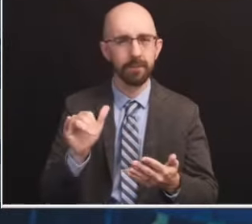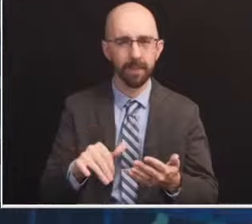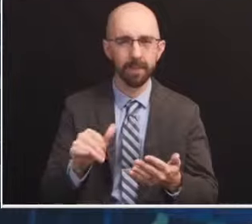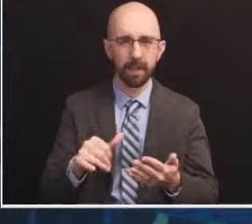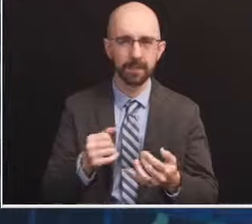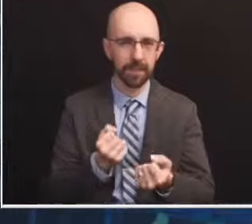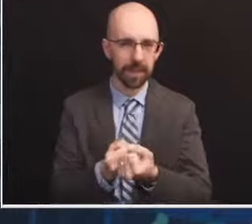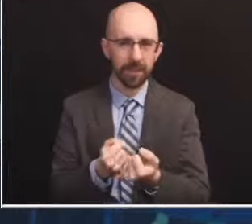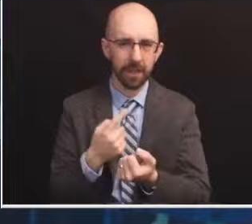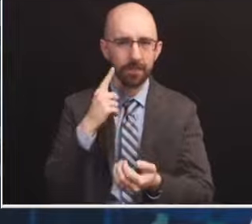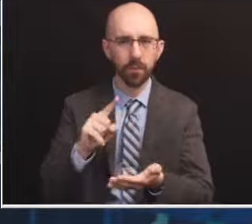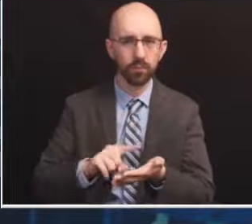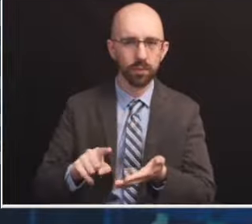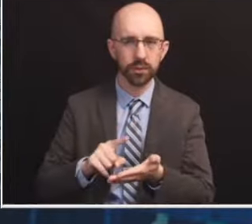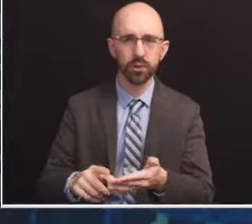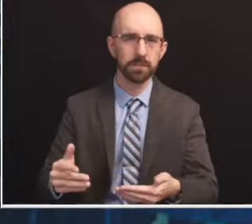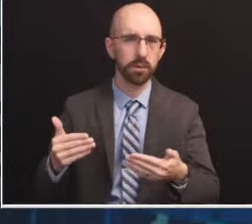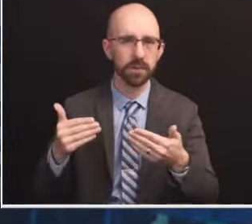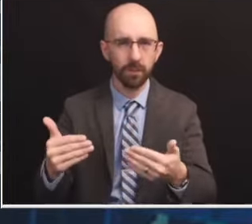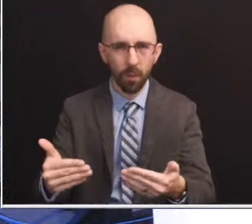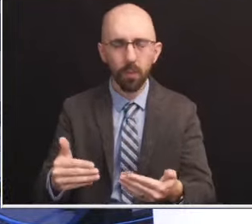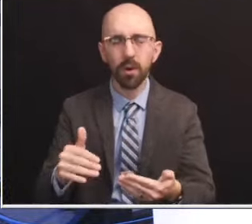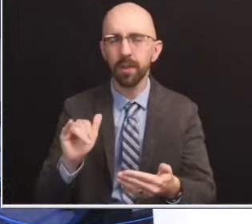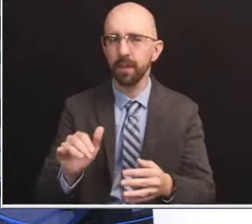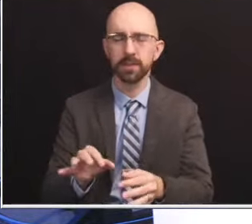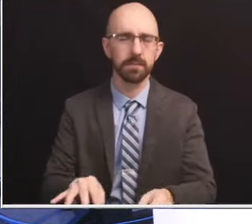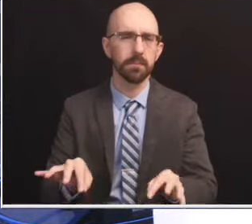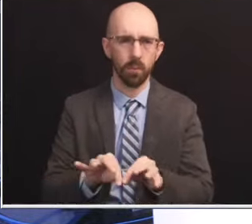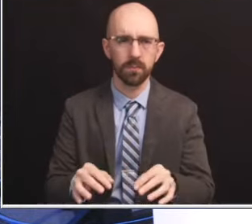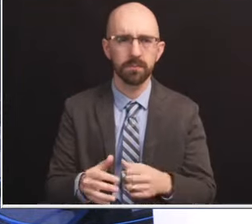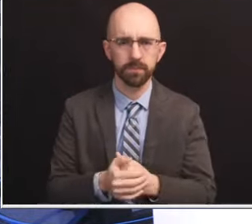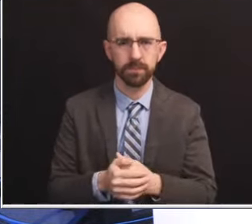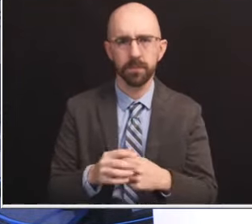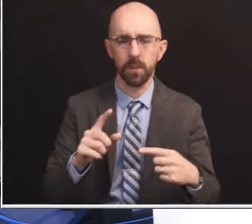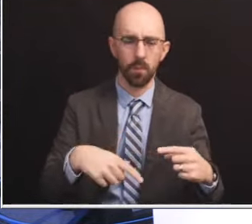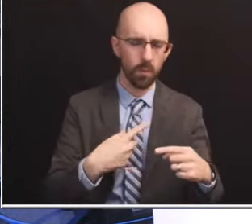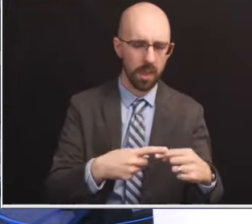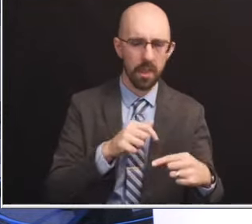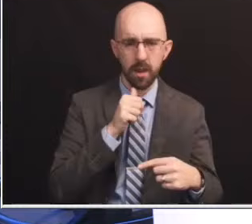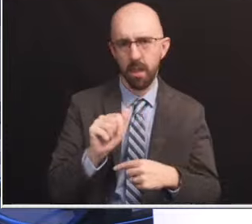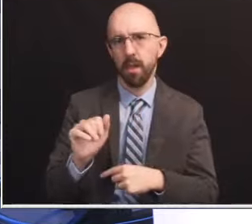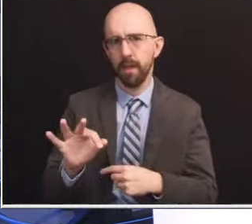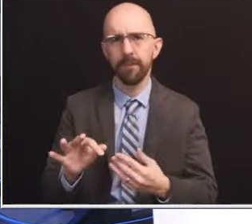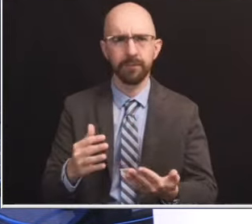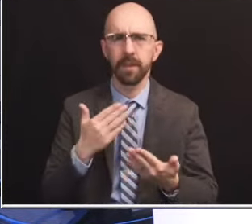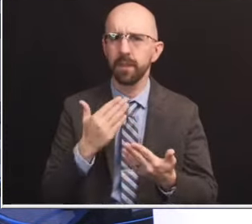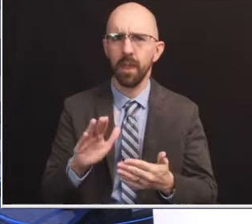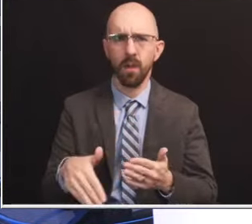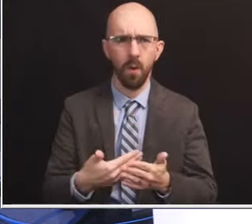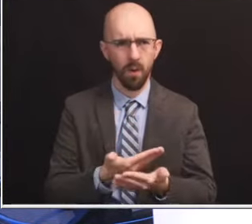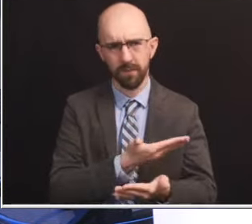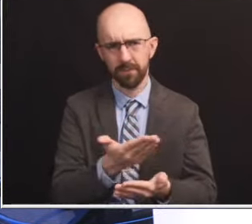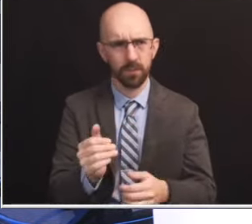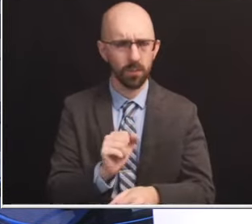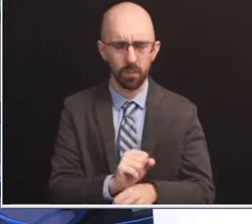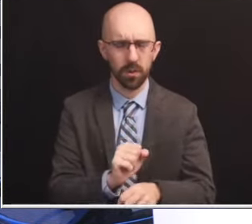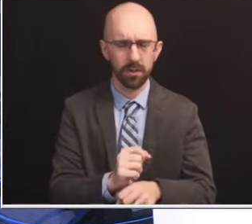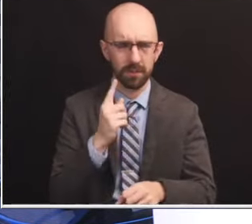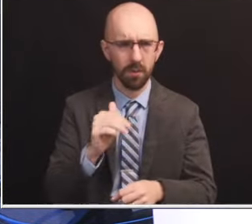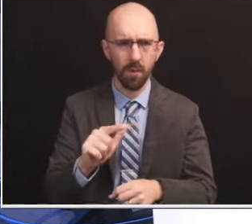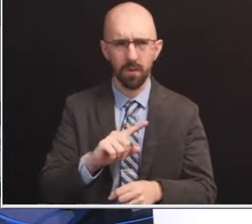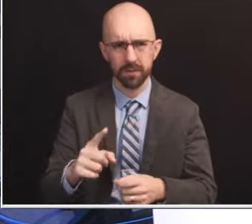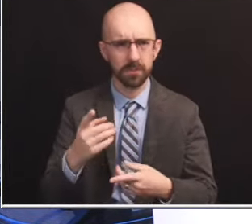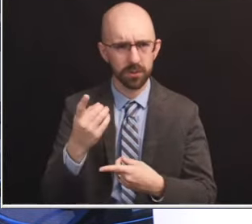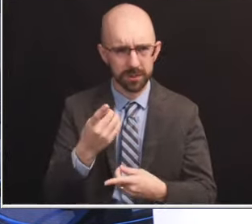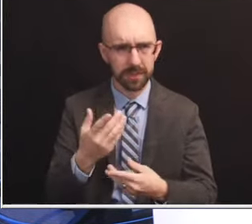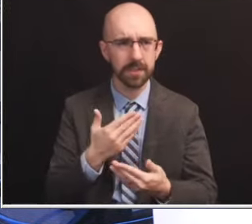helping us push it forward is so important. When, not if. Yeah. Thank you so much for all the work you do for Alzheimer's disease research. Dr.